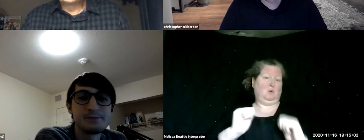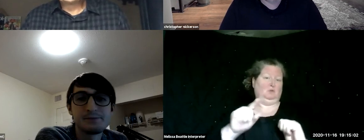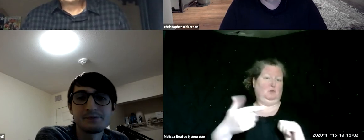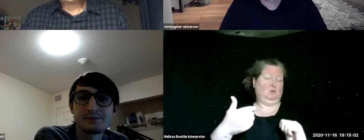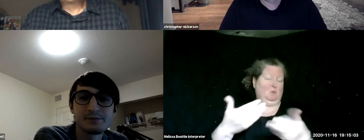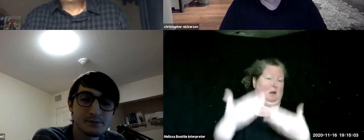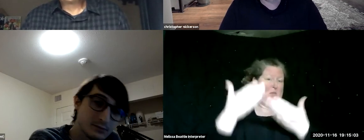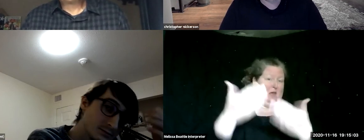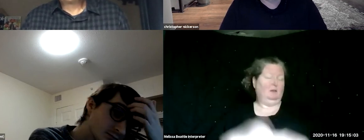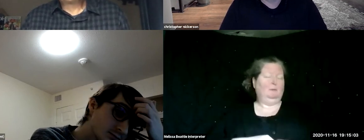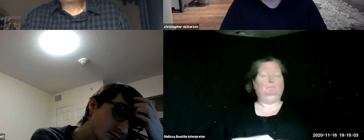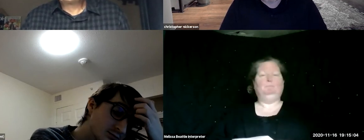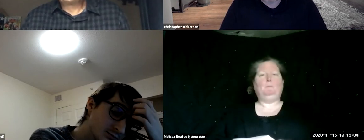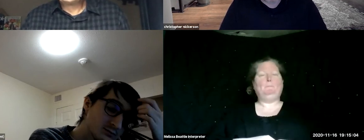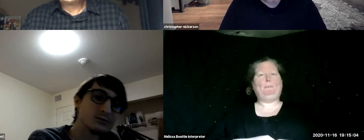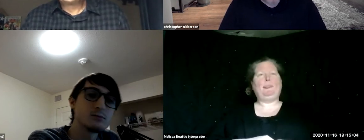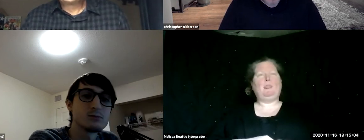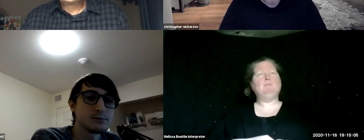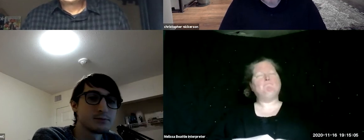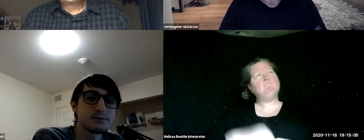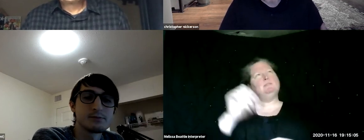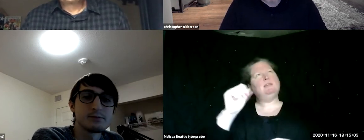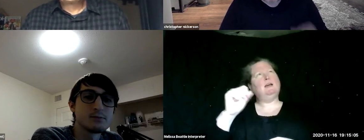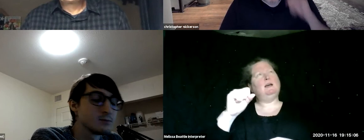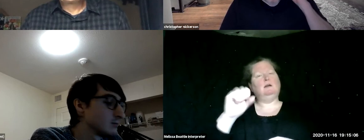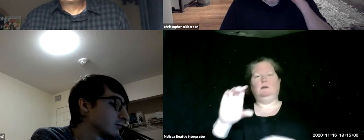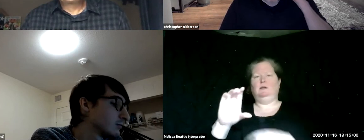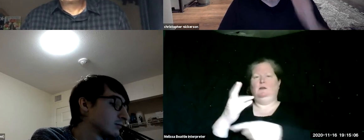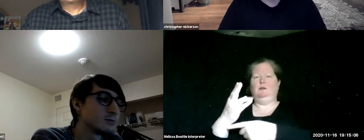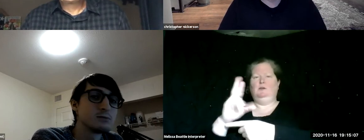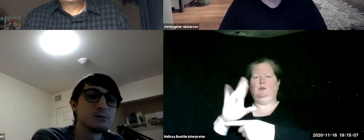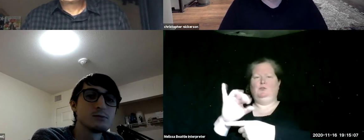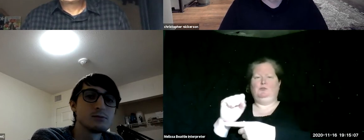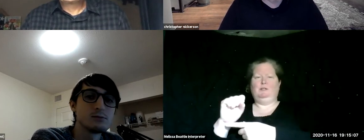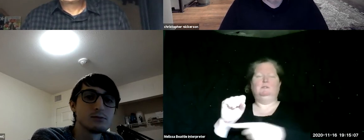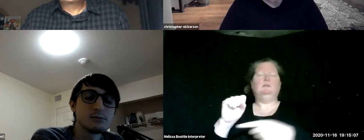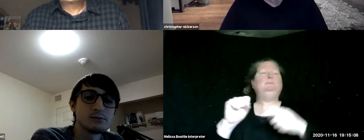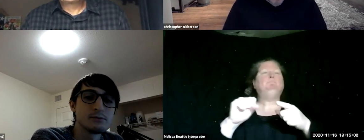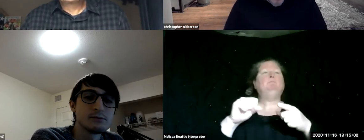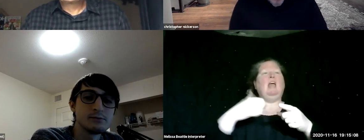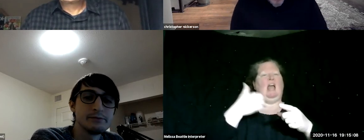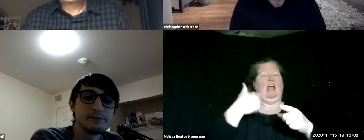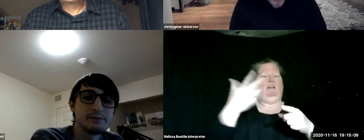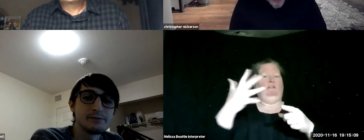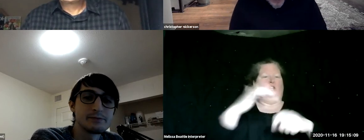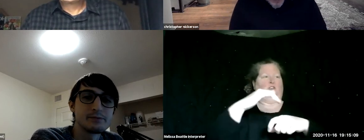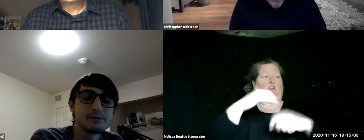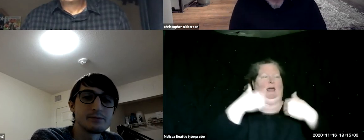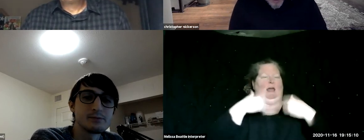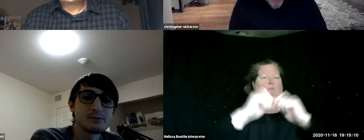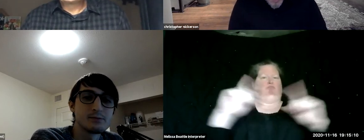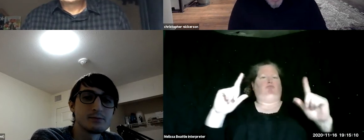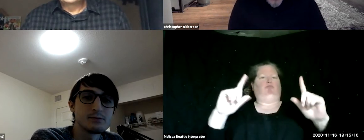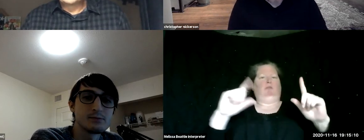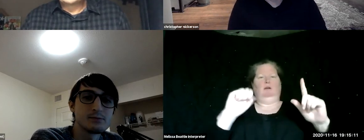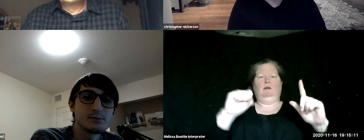Yeah, I have to think, you know, I had Spotify up because I was looking for that daily one.